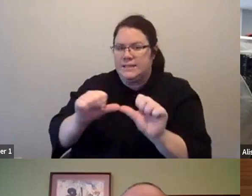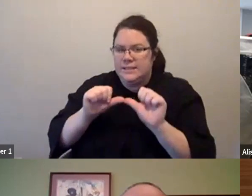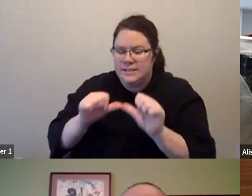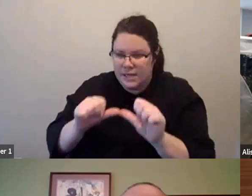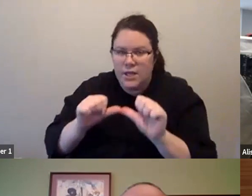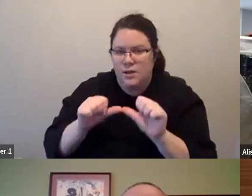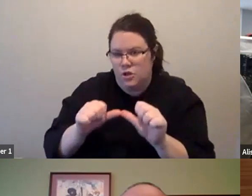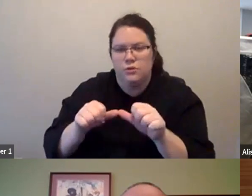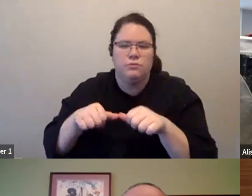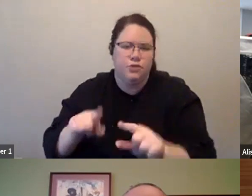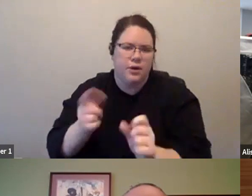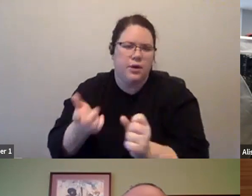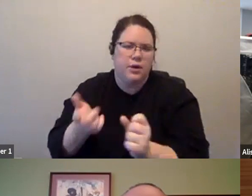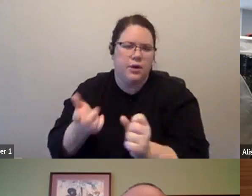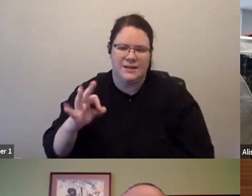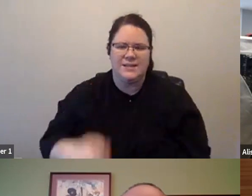this pandemic as well.